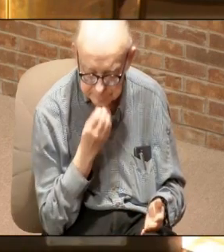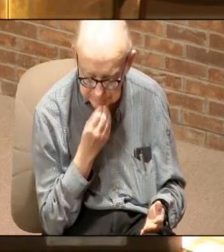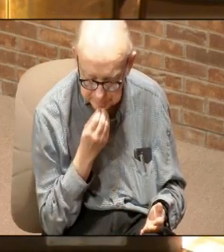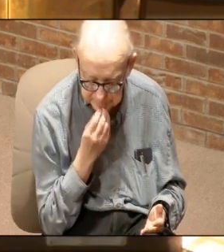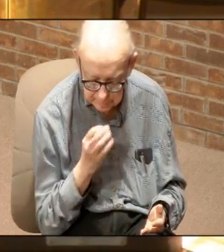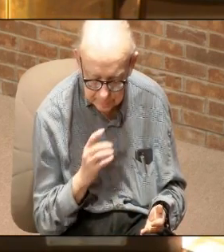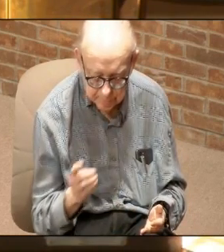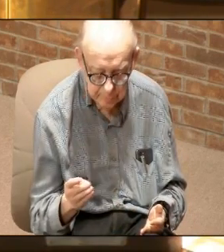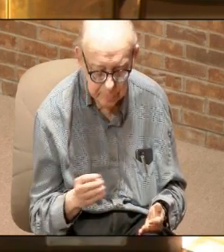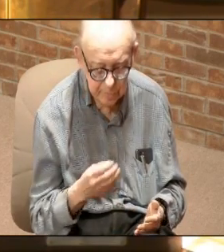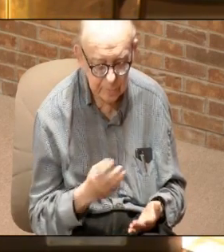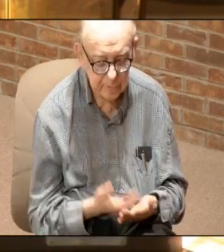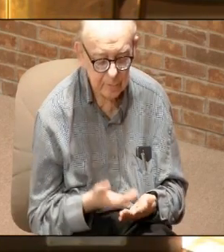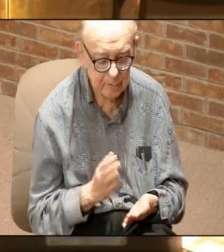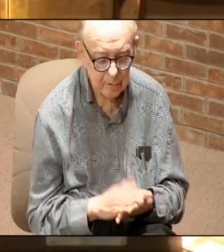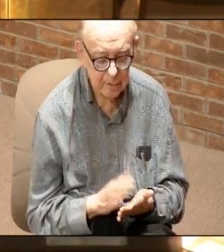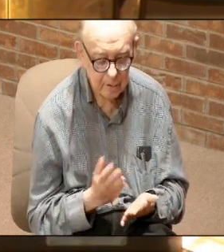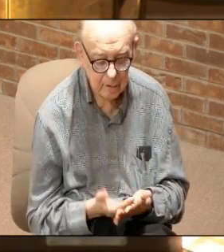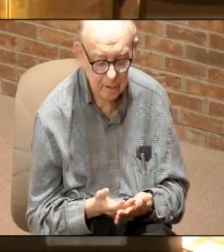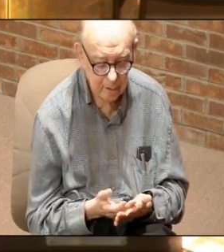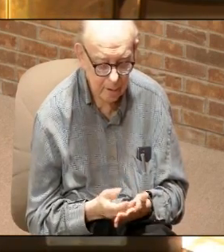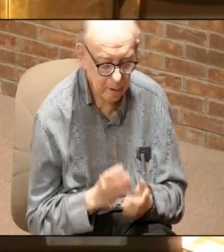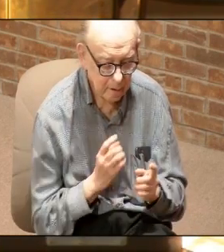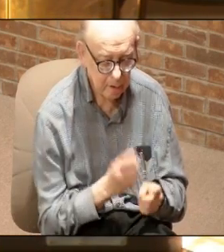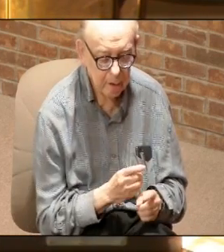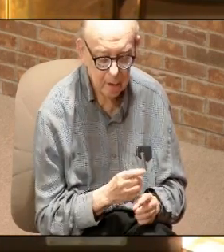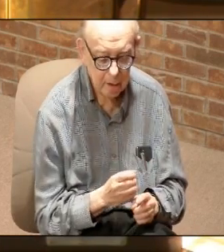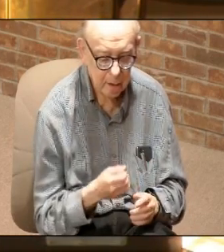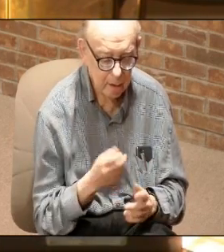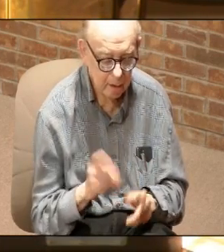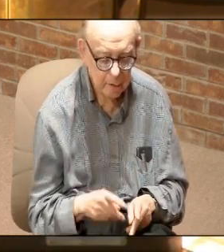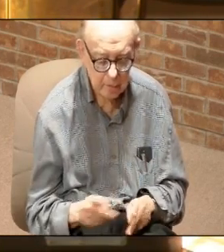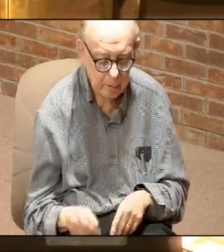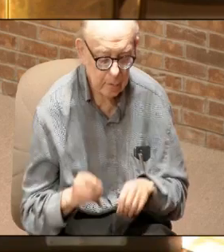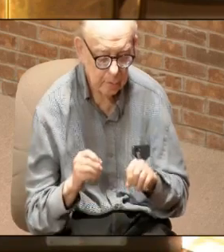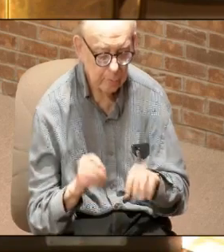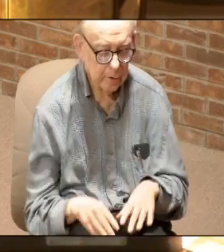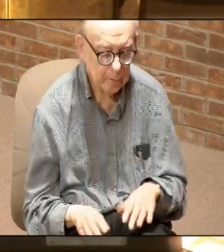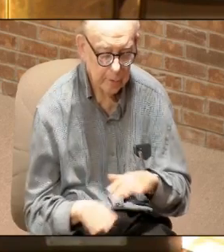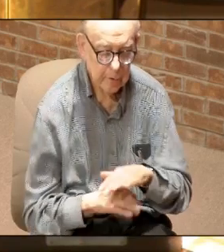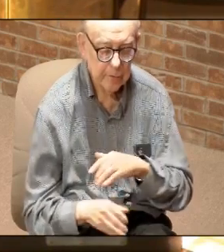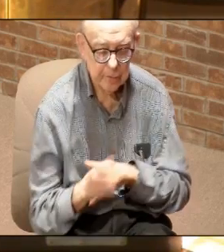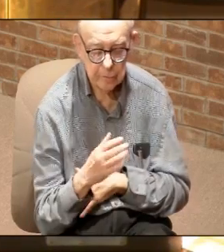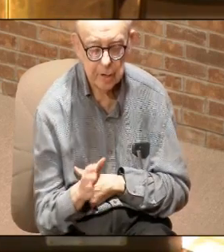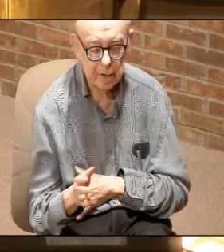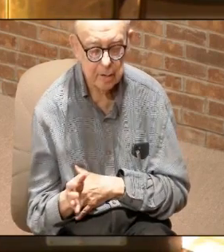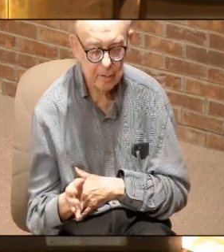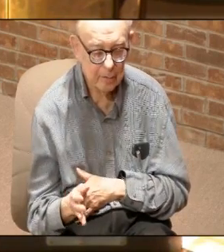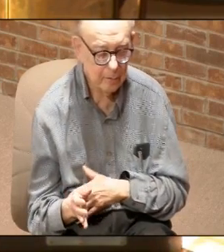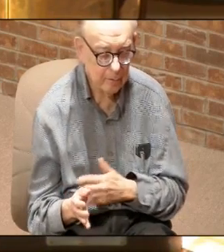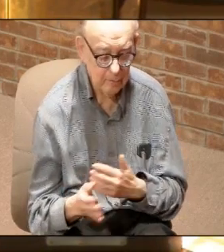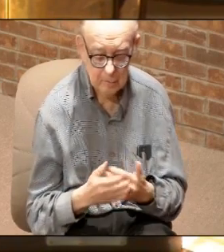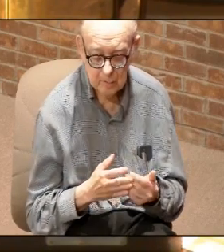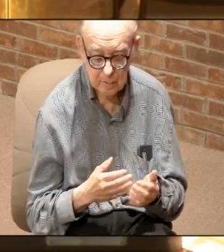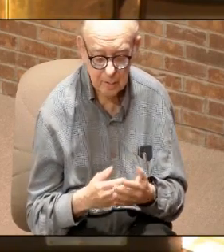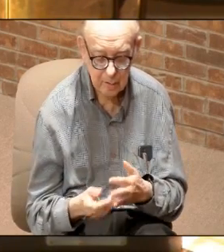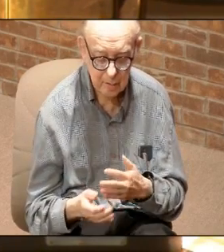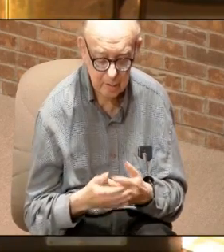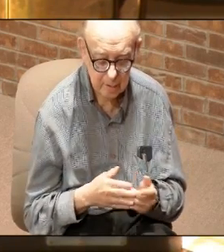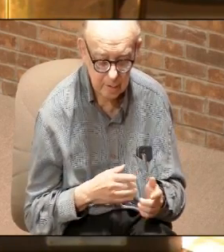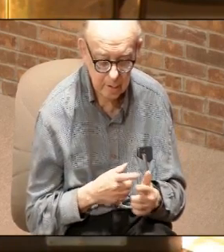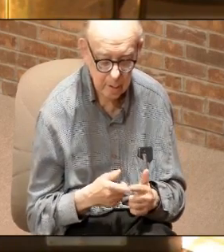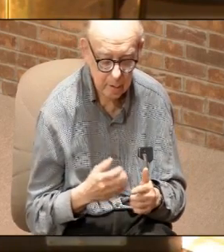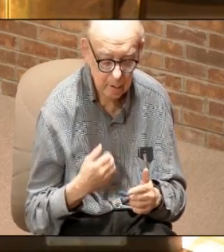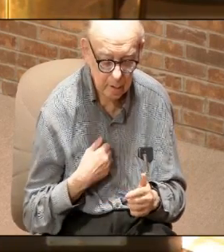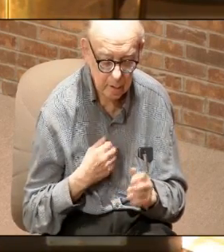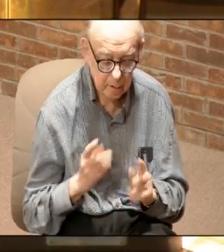was cooked, and there were presents that everybody would bring in and drop underneath the tree or wherever,